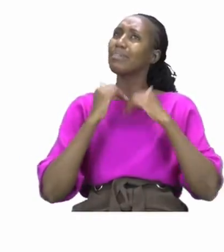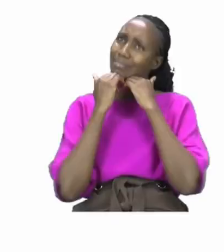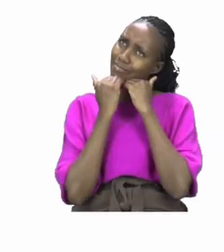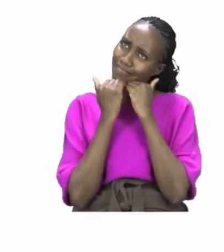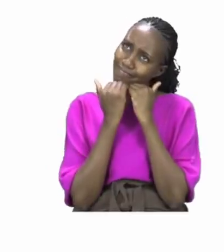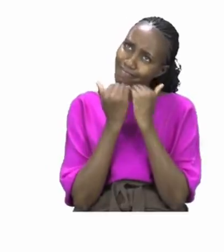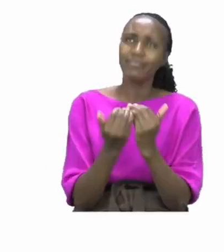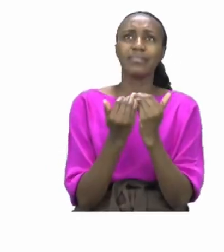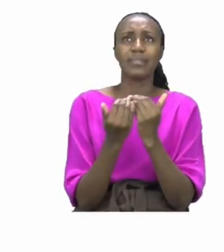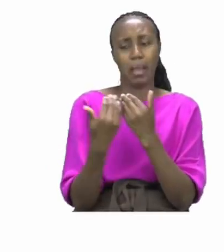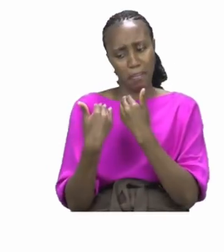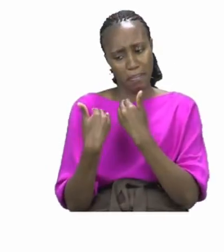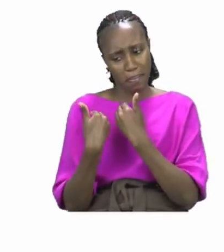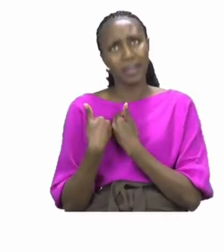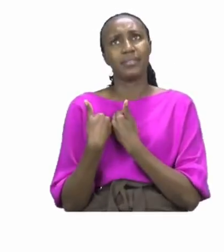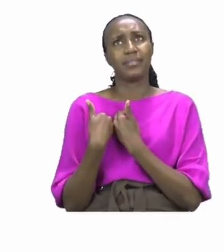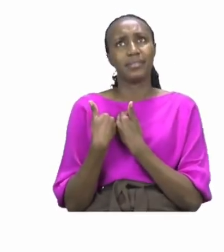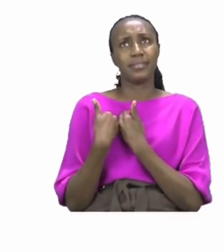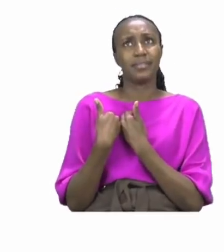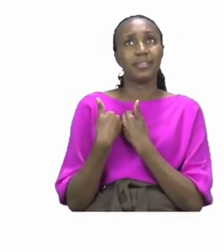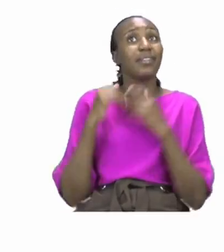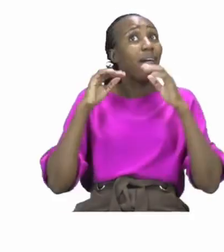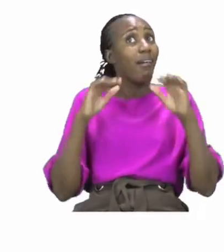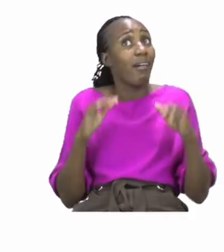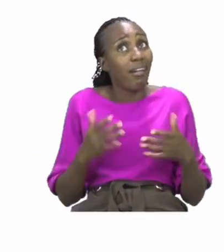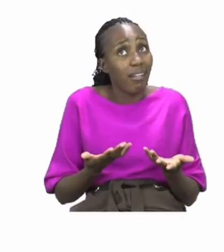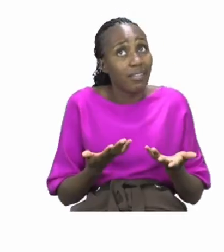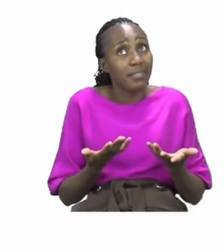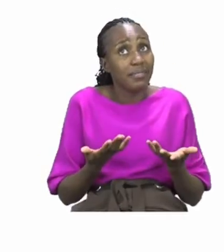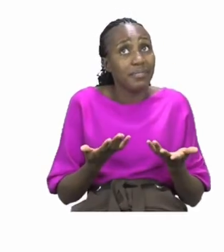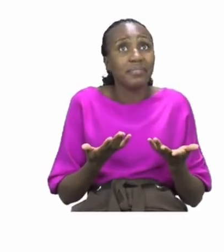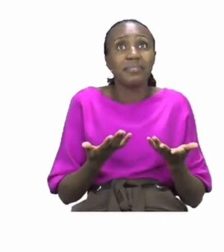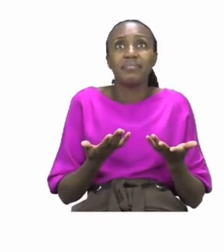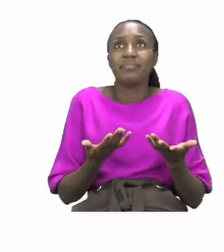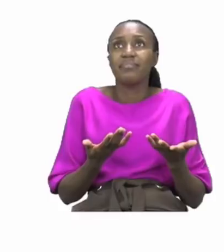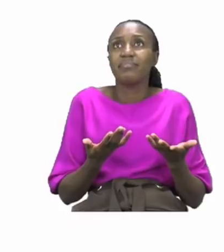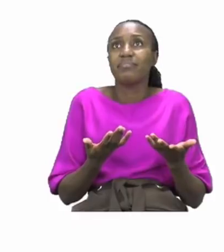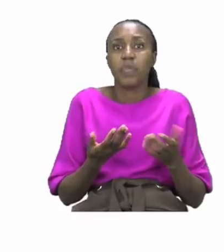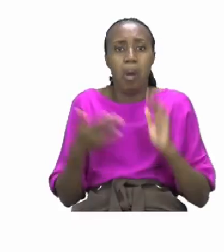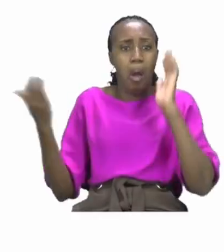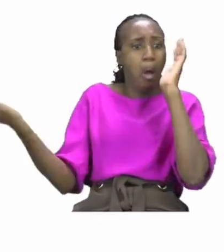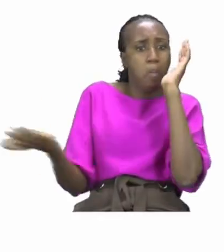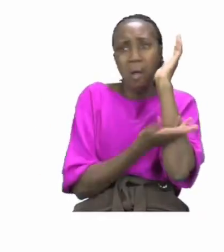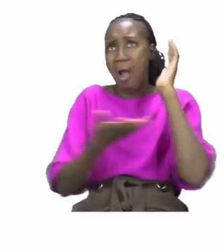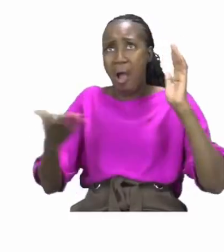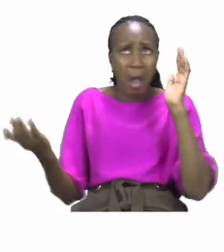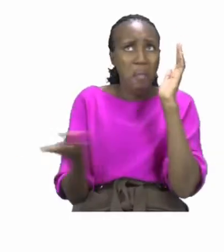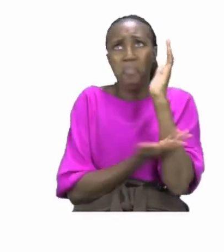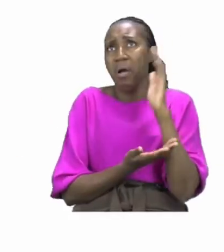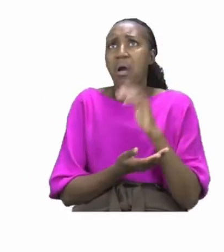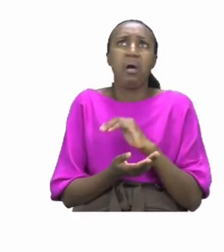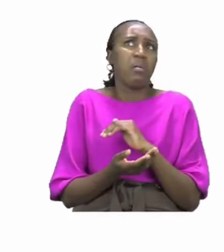is very special, like making sure that we do not destroy them and cut too many of them